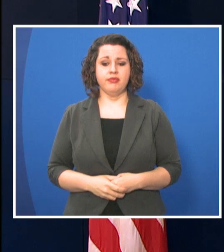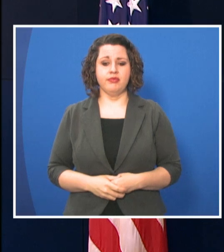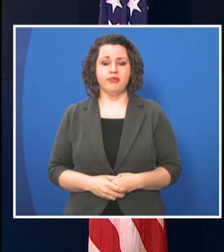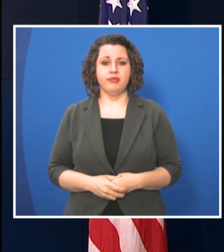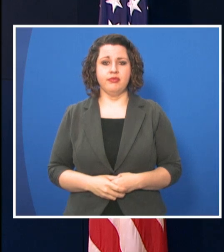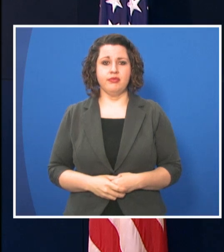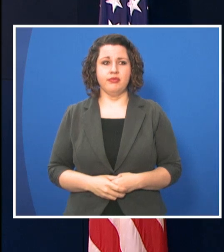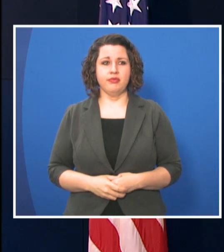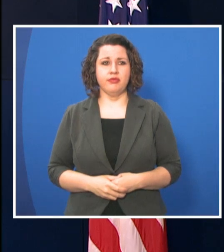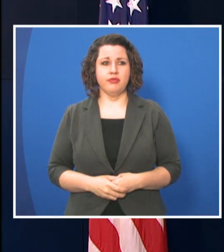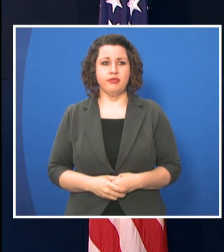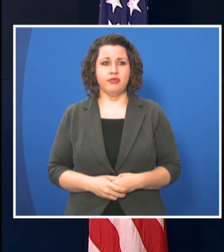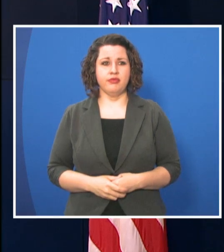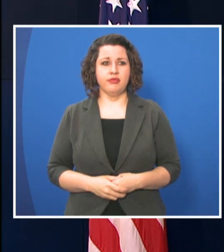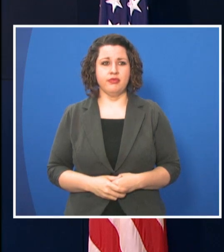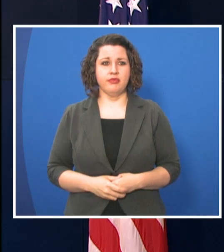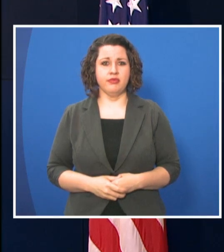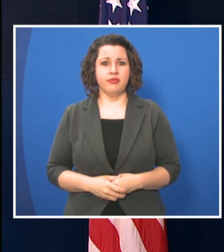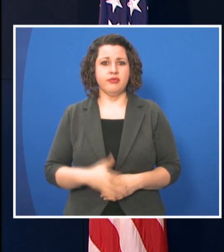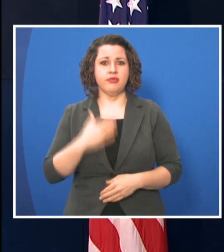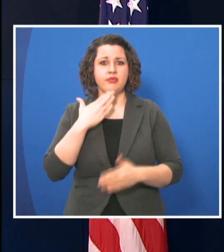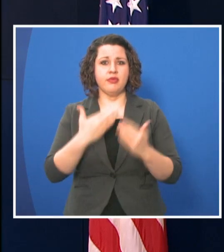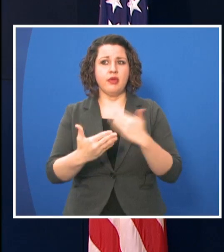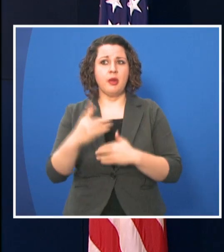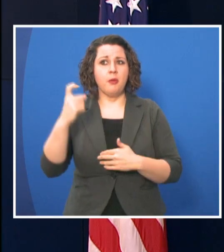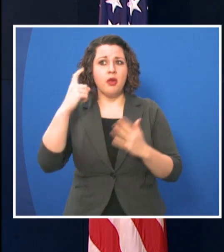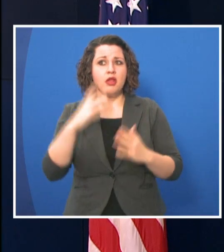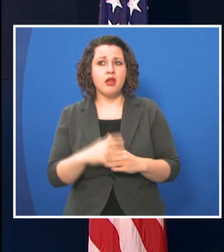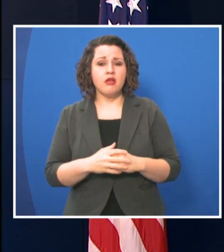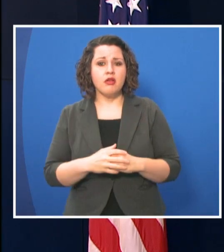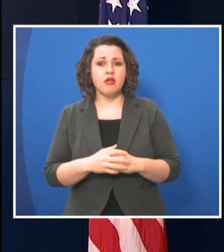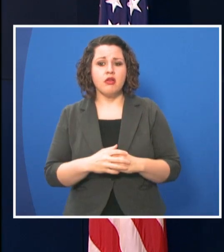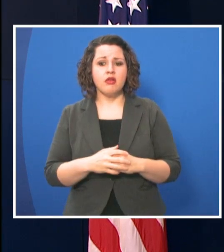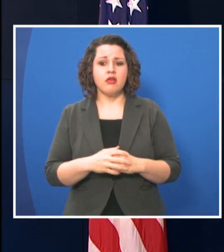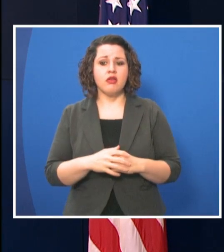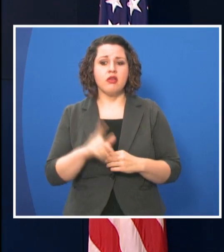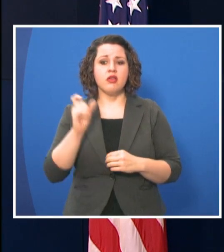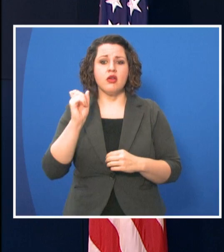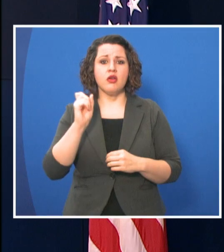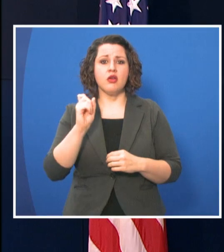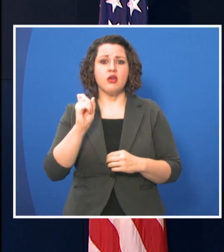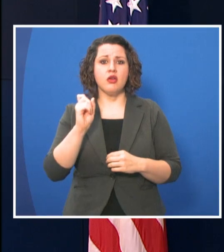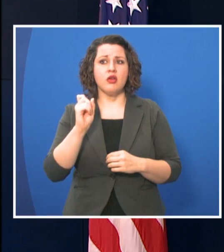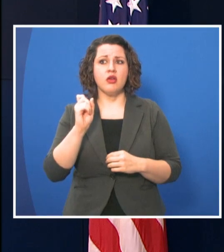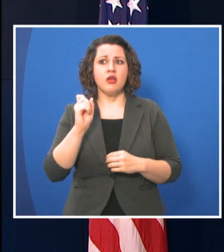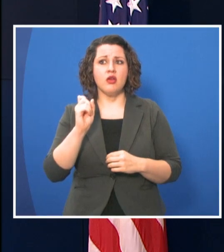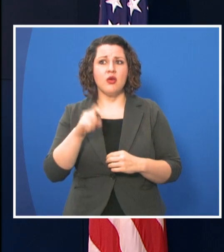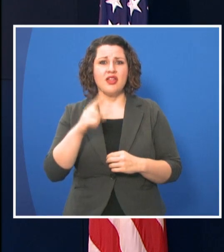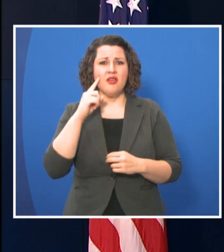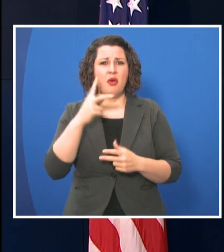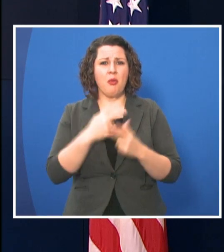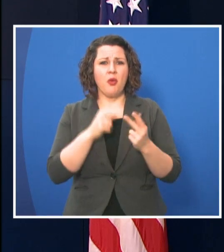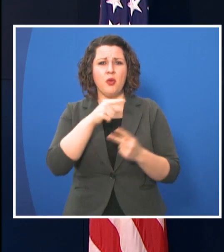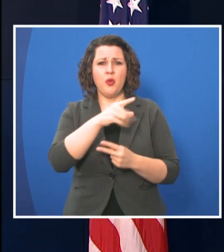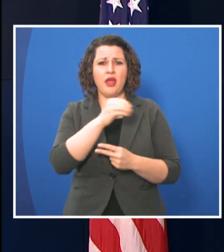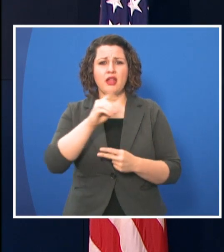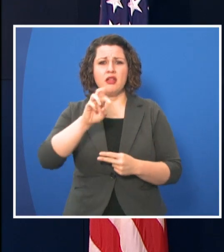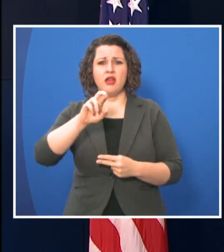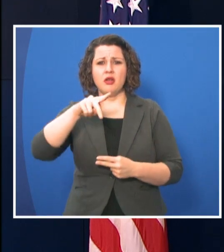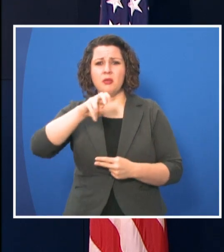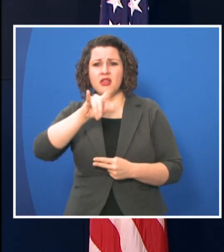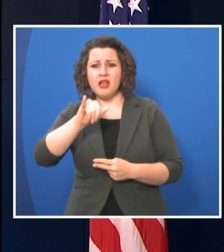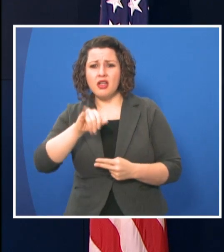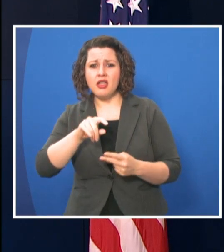Good morning, Governor. I don't know if this is a question for you, but probably maybe you and Dr. Padati. What is your guidance now that